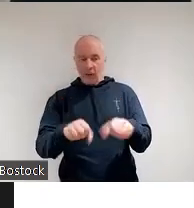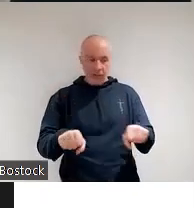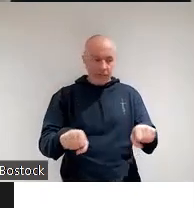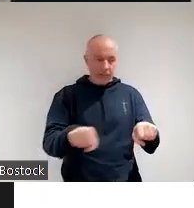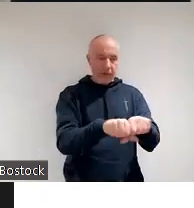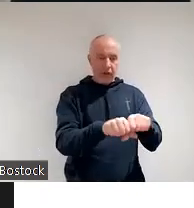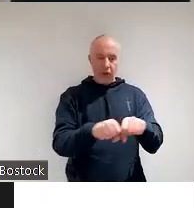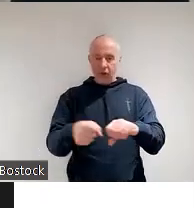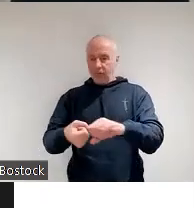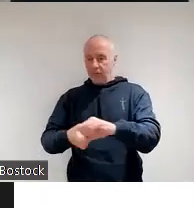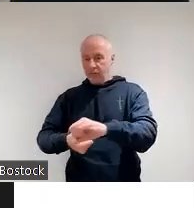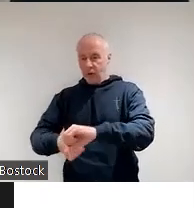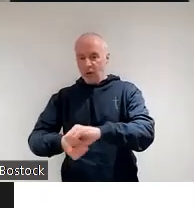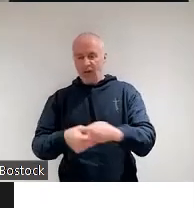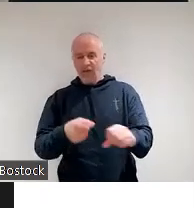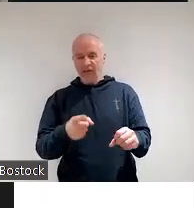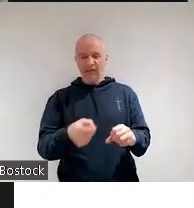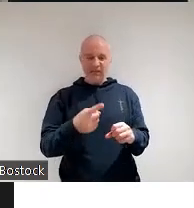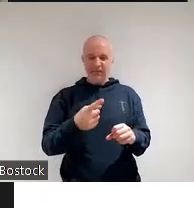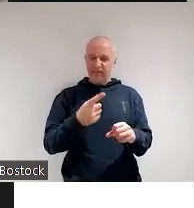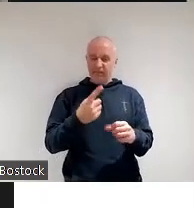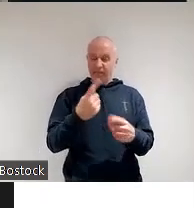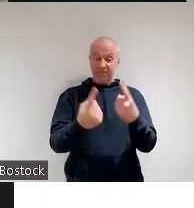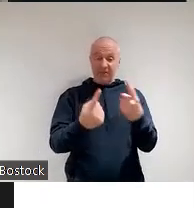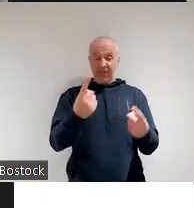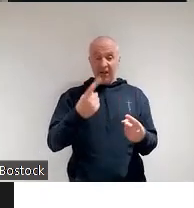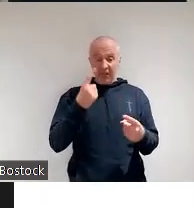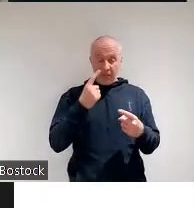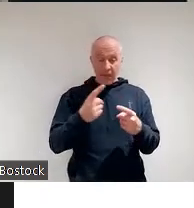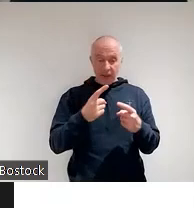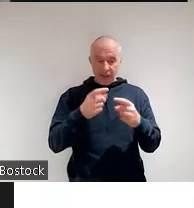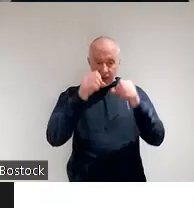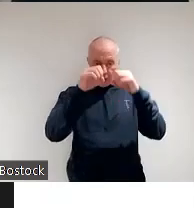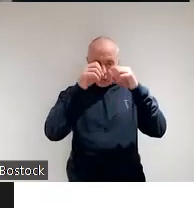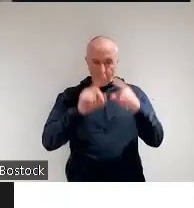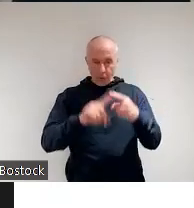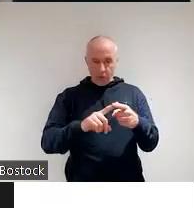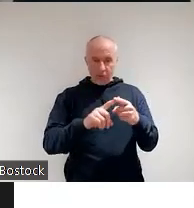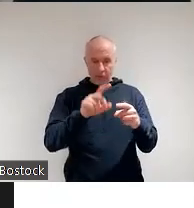if you go to search on Google, you're going to find probably another